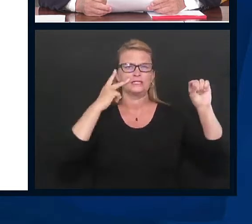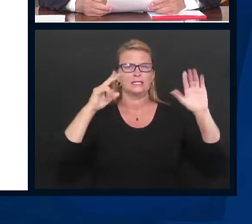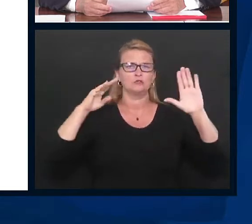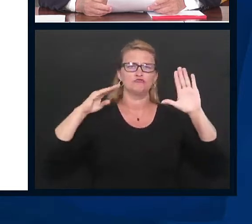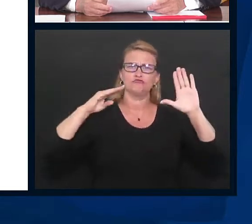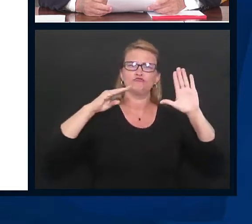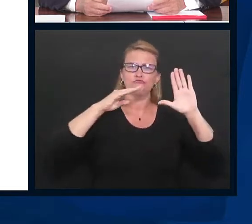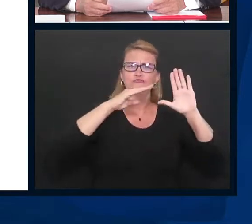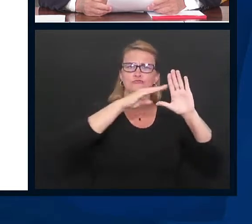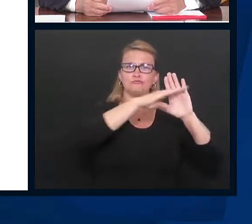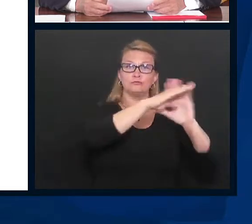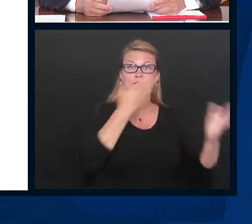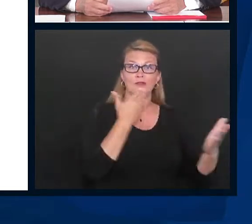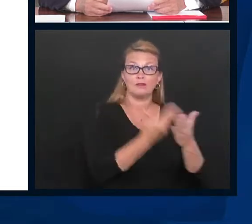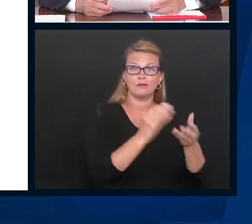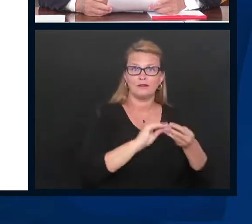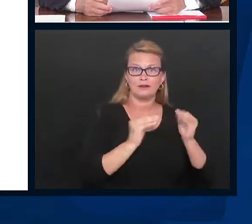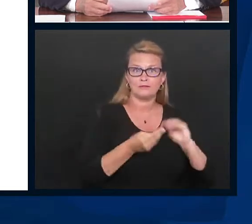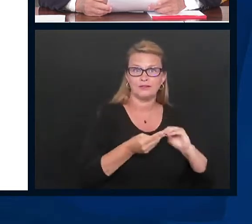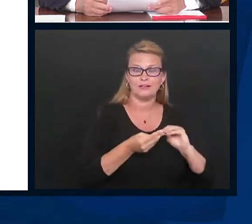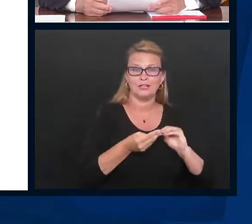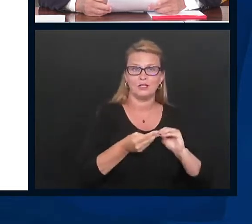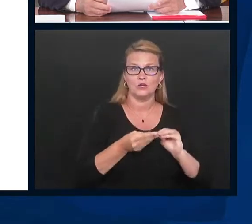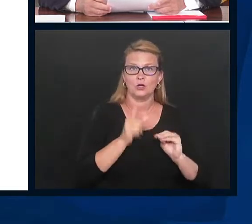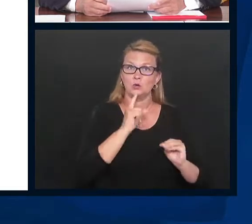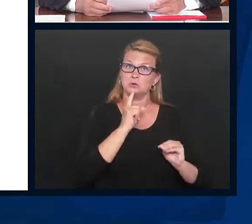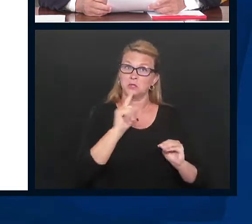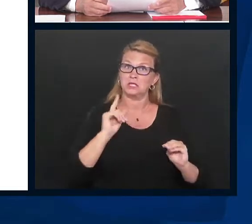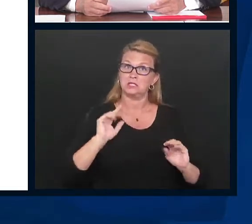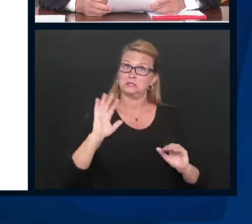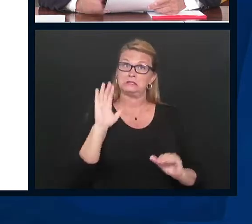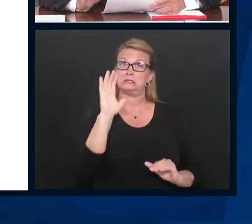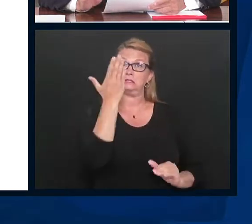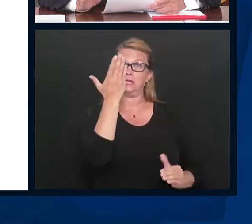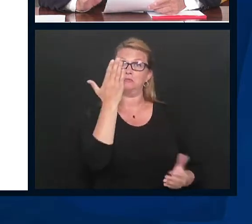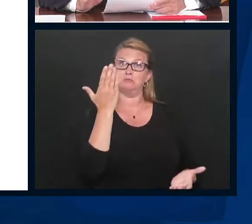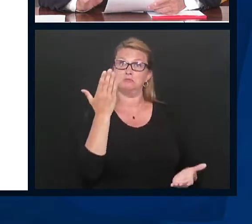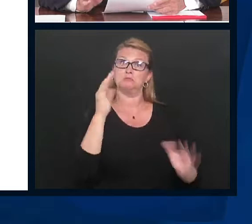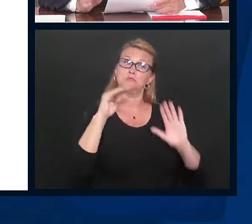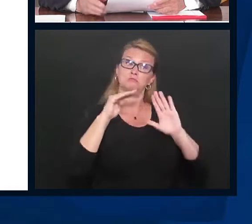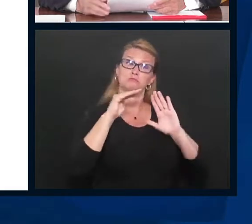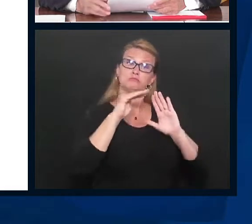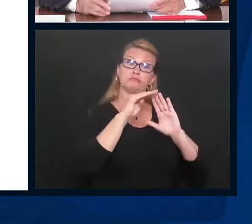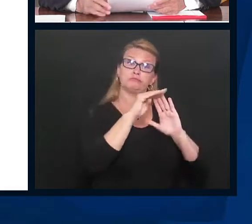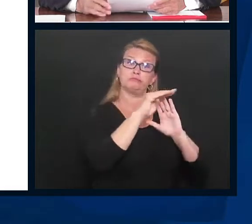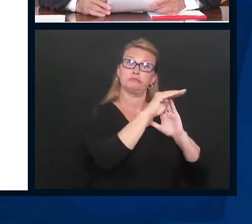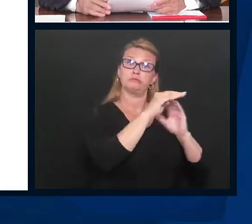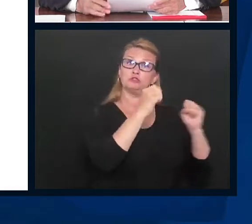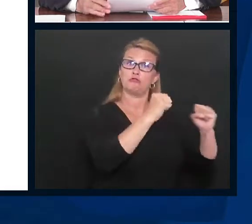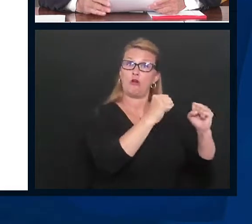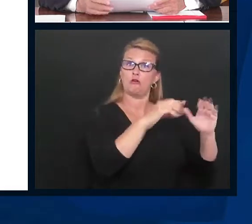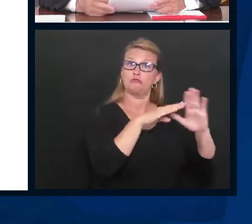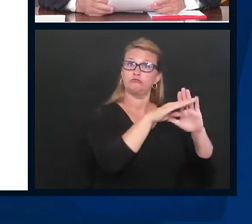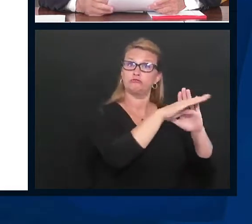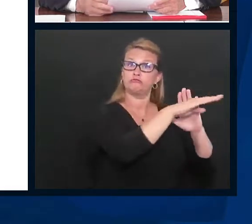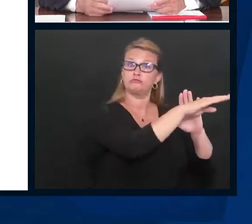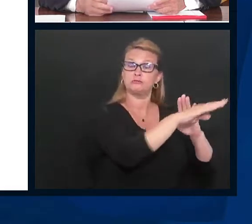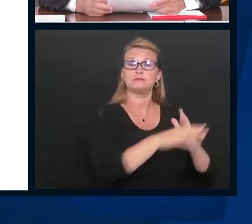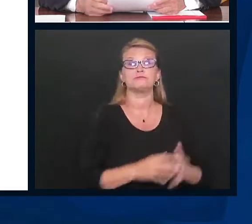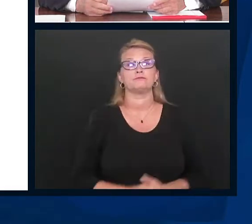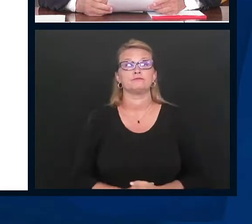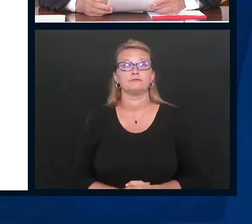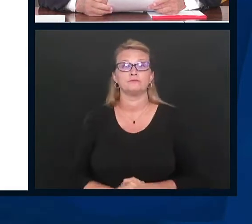everything, we're kind of holding our own. We're still a little bit better, but we're still holding our